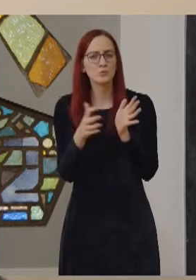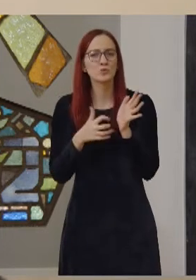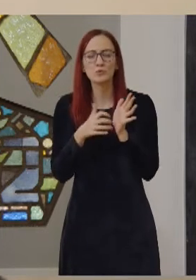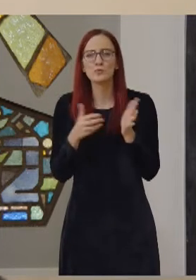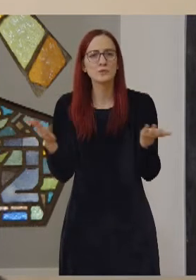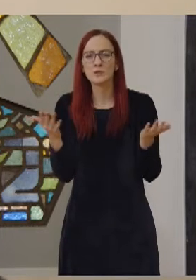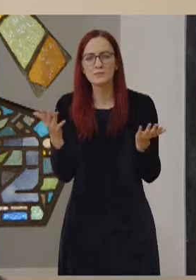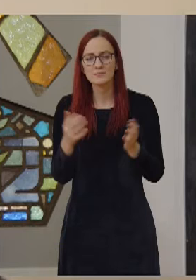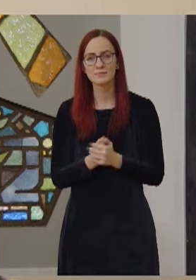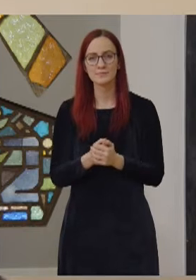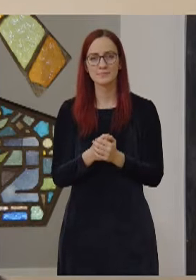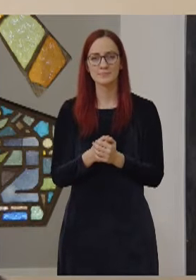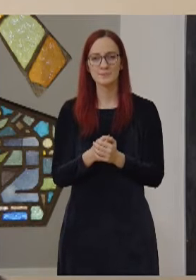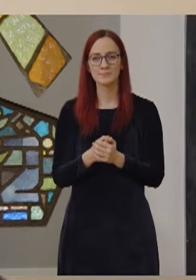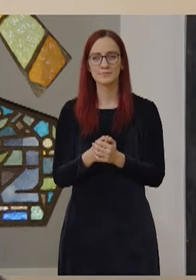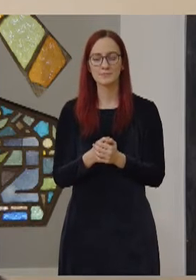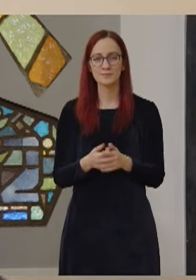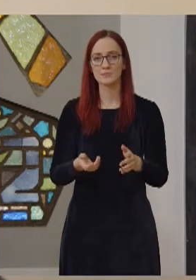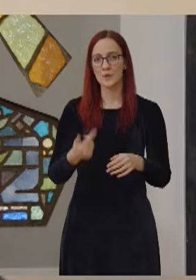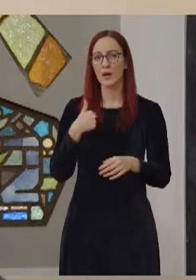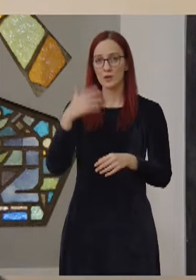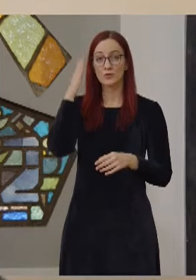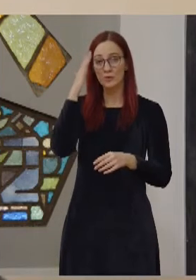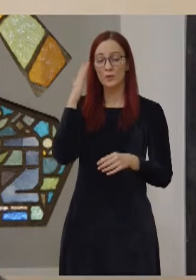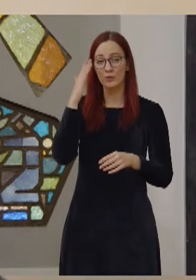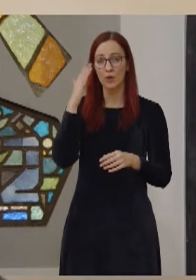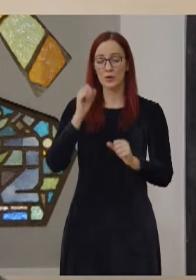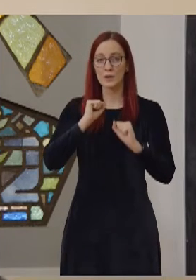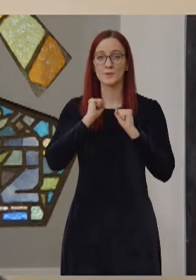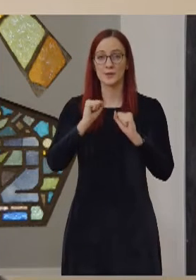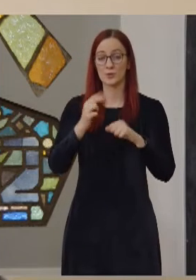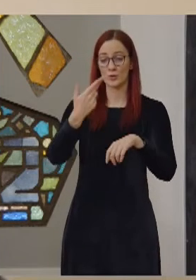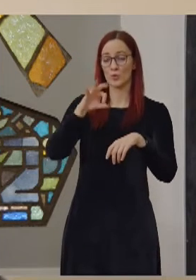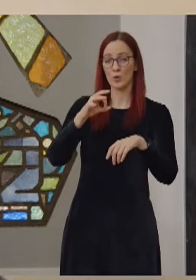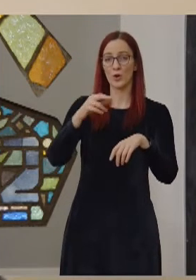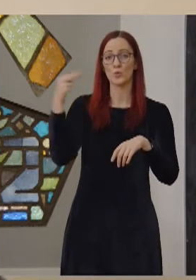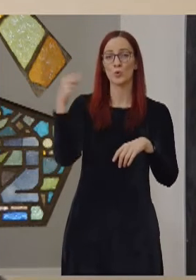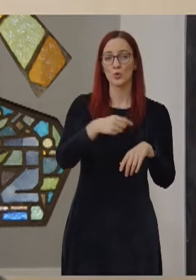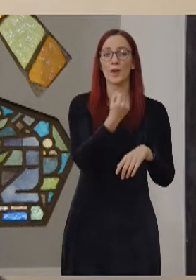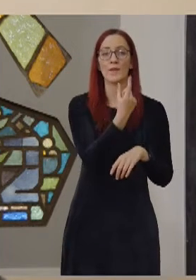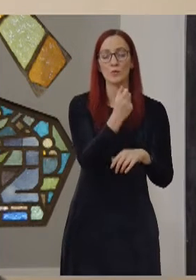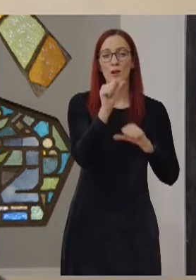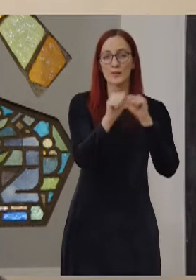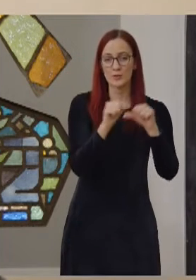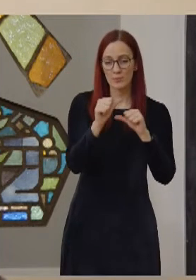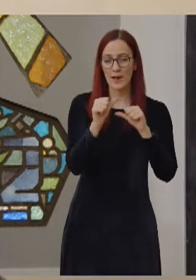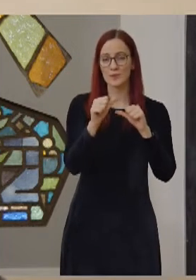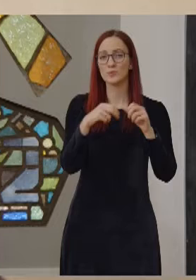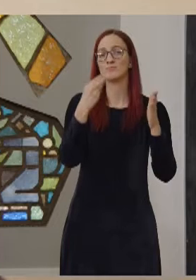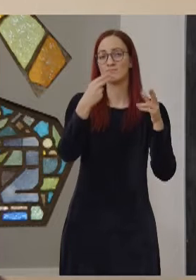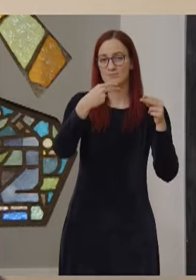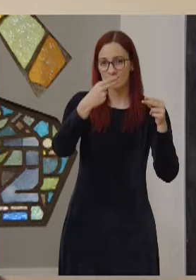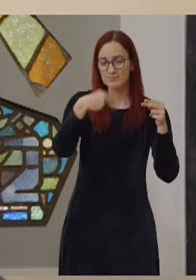about the courage, whether we lack courage. To my opinion, we lacked